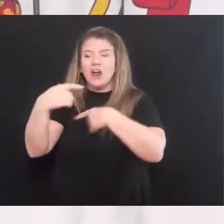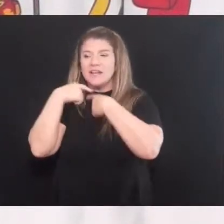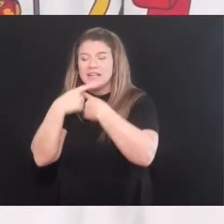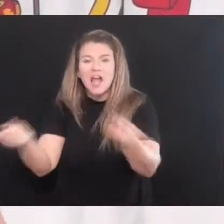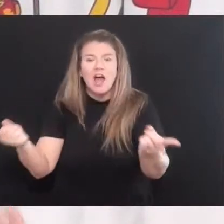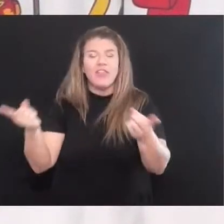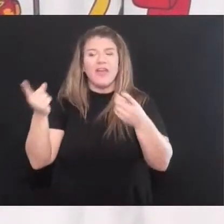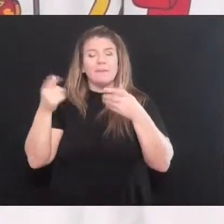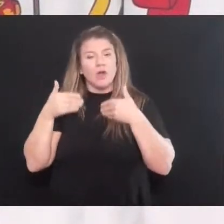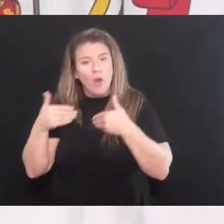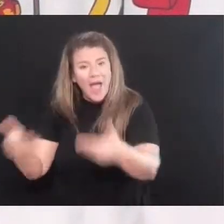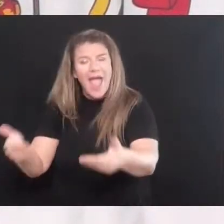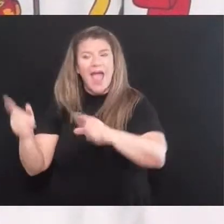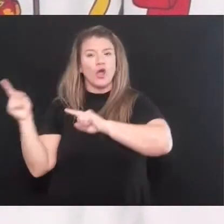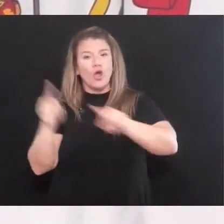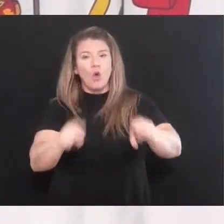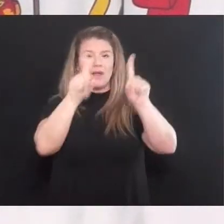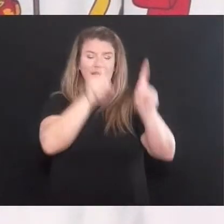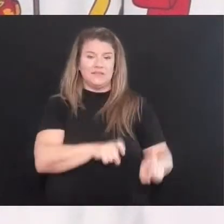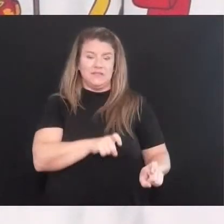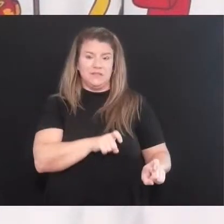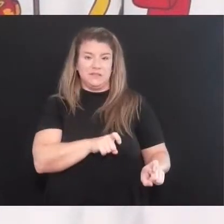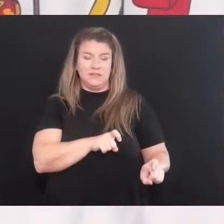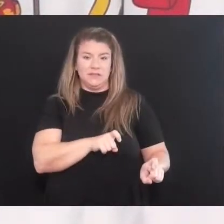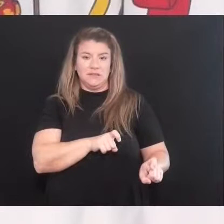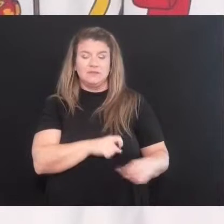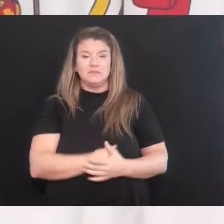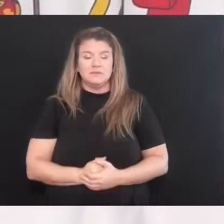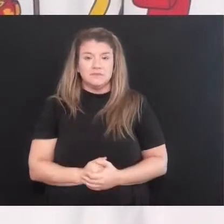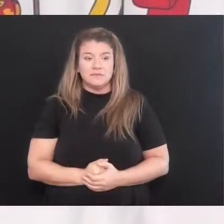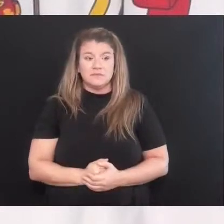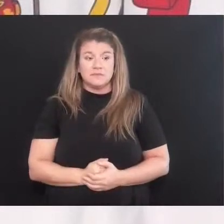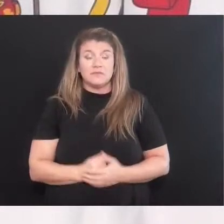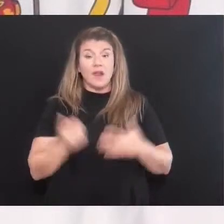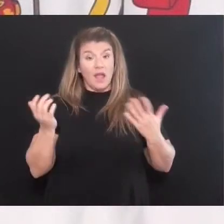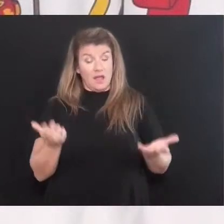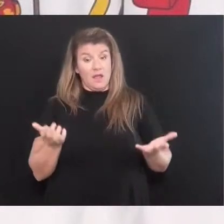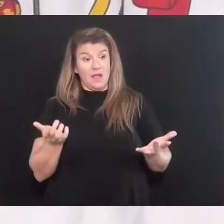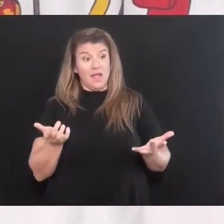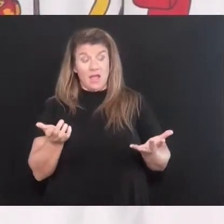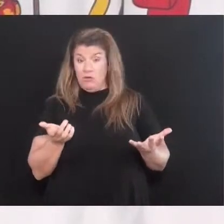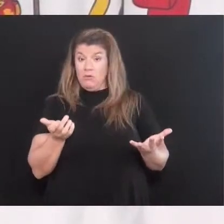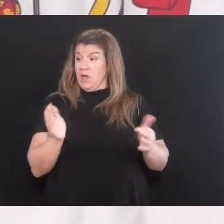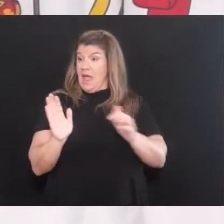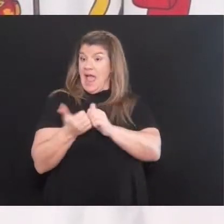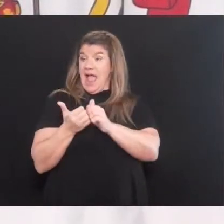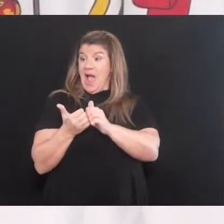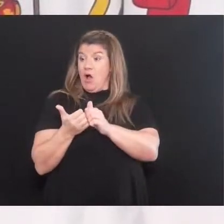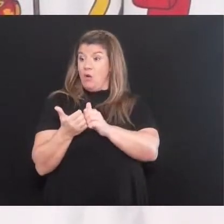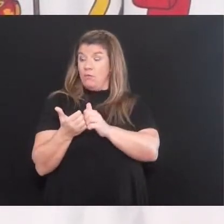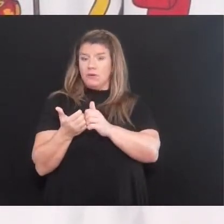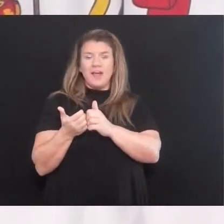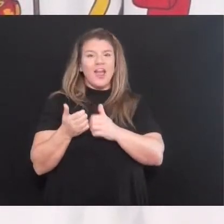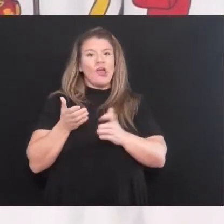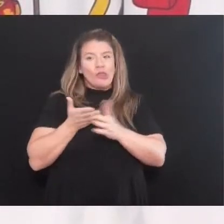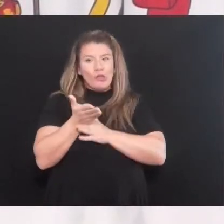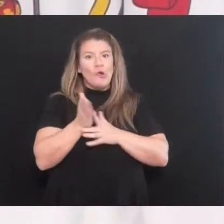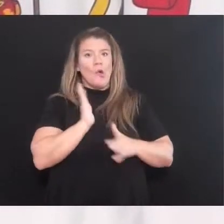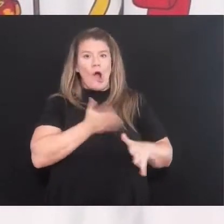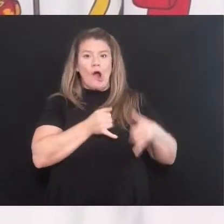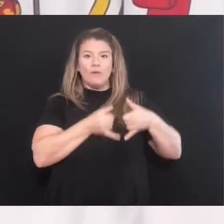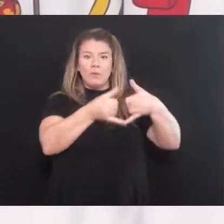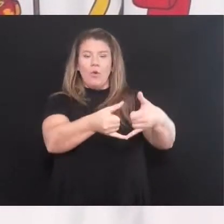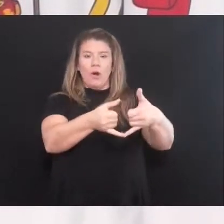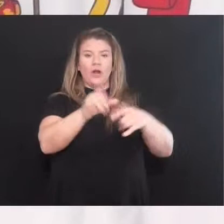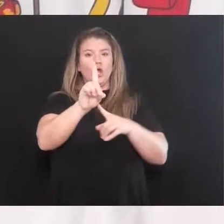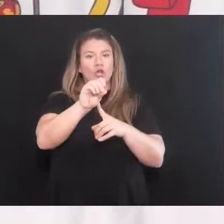everything, to absolutely go get tested. You know, how did we do that? We did it, do it for Baby Dog.